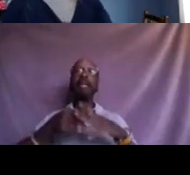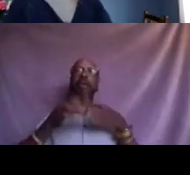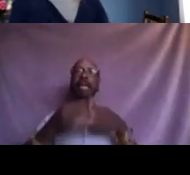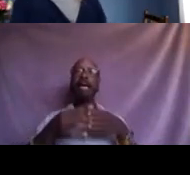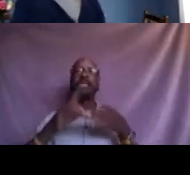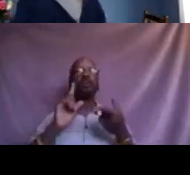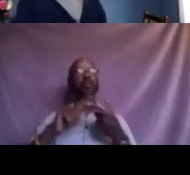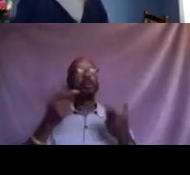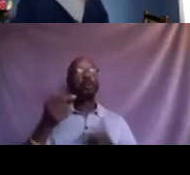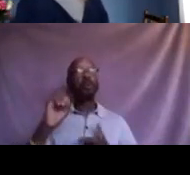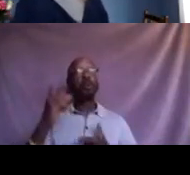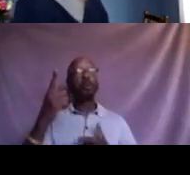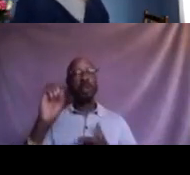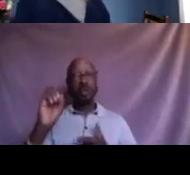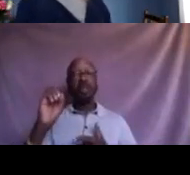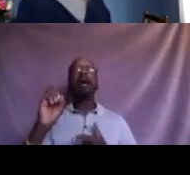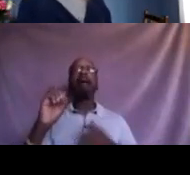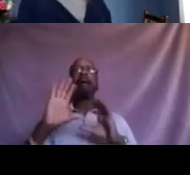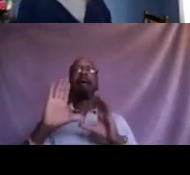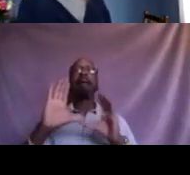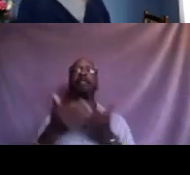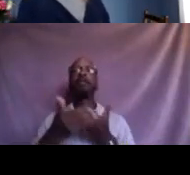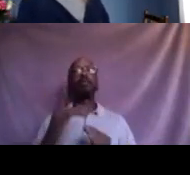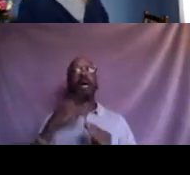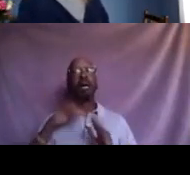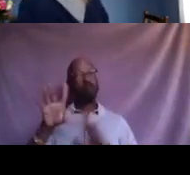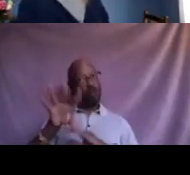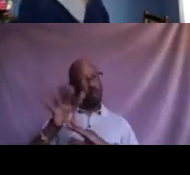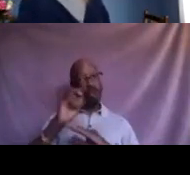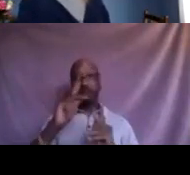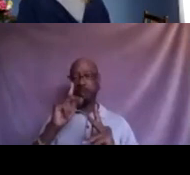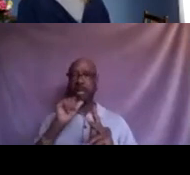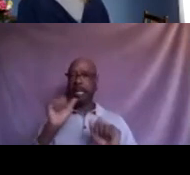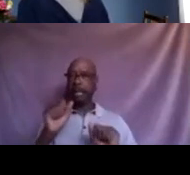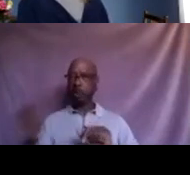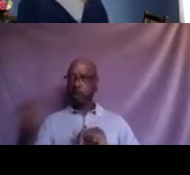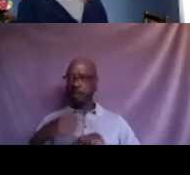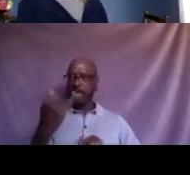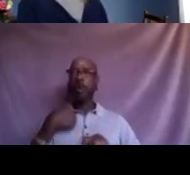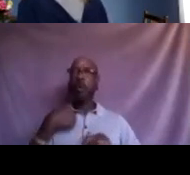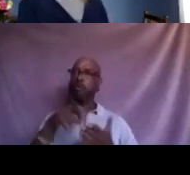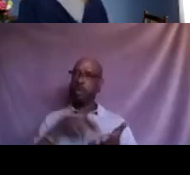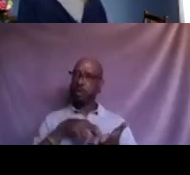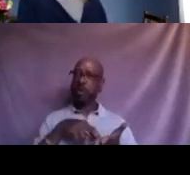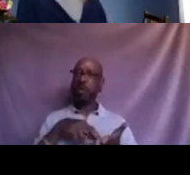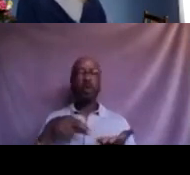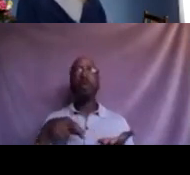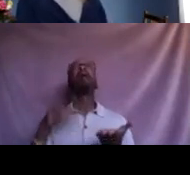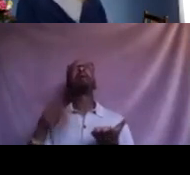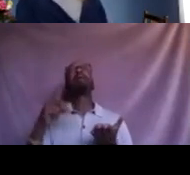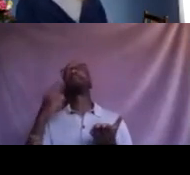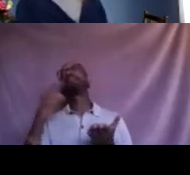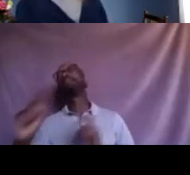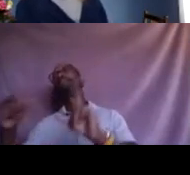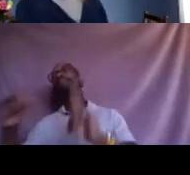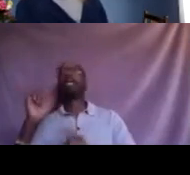Classroom. I am recording this so that people who couldn't attend today or who weren't able to register for Digital District Day can watch later. The same